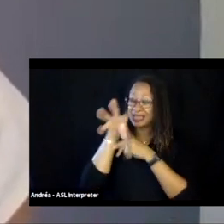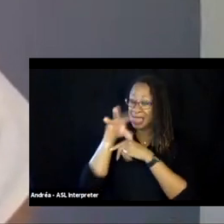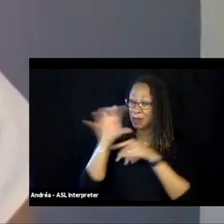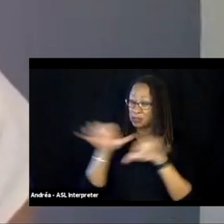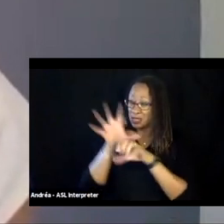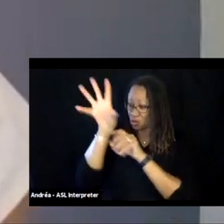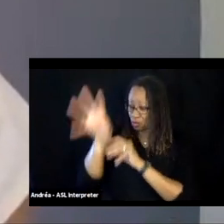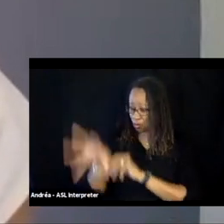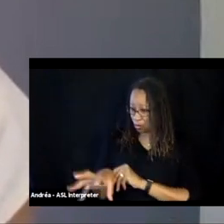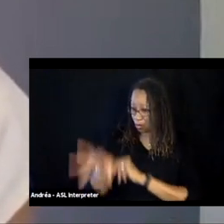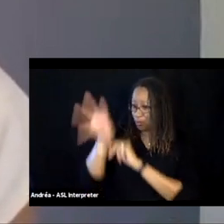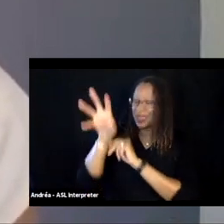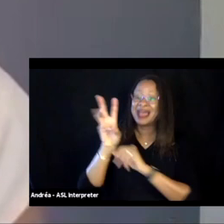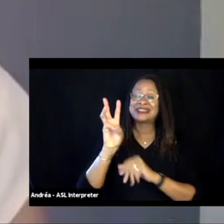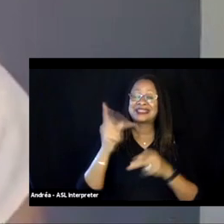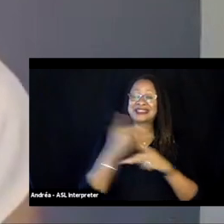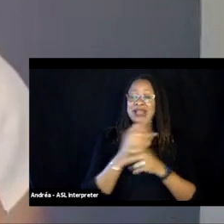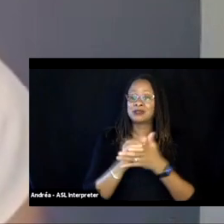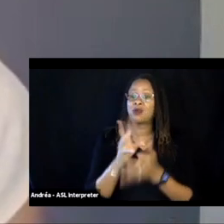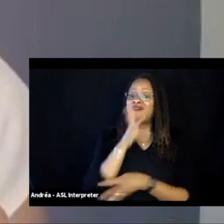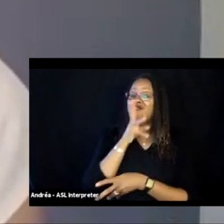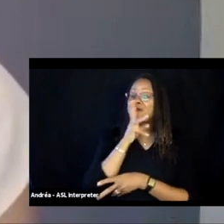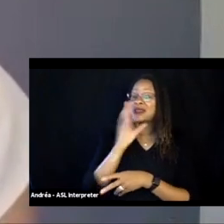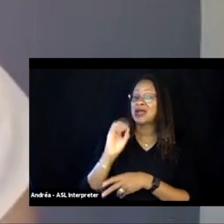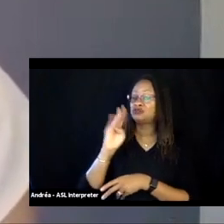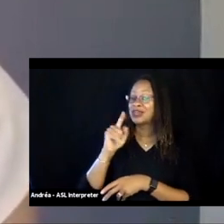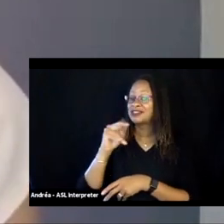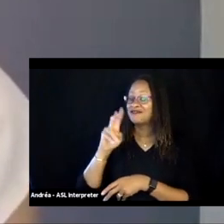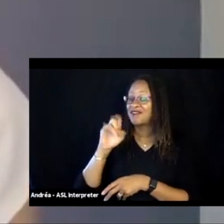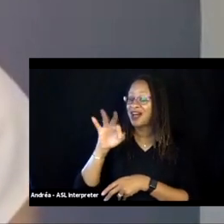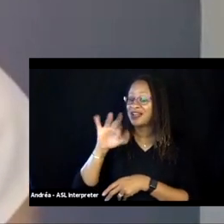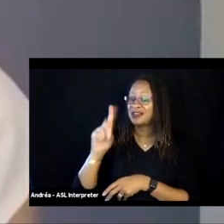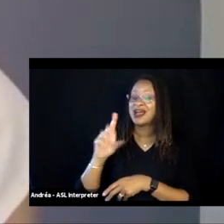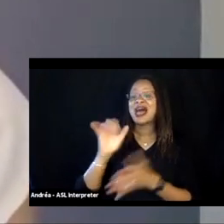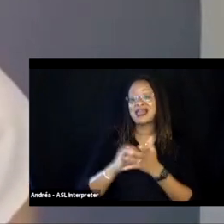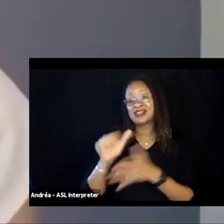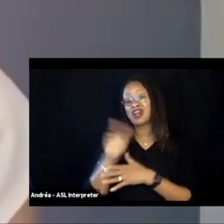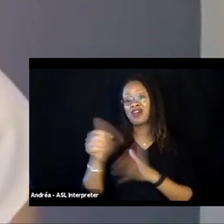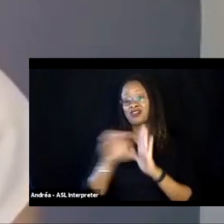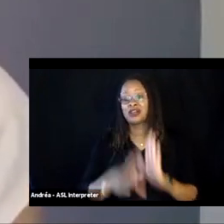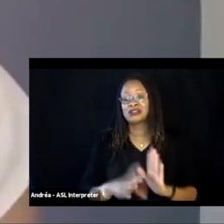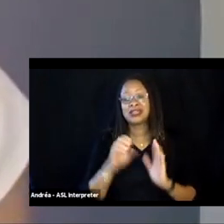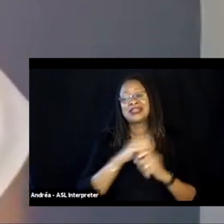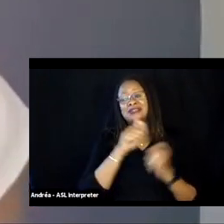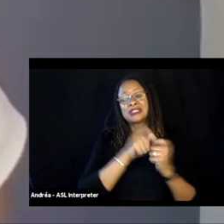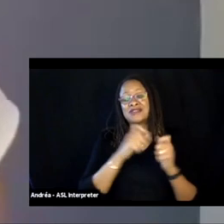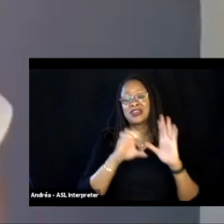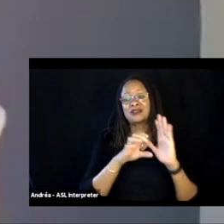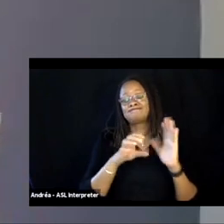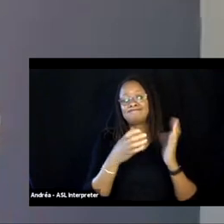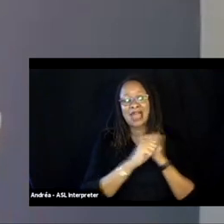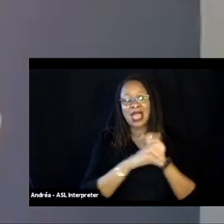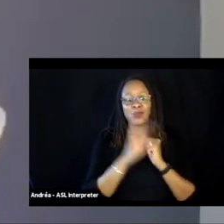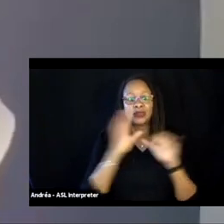more likely to be verbally objectified, which is something that other characters in a particular ad would do. When it comes to